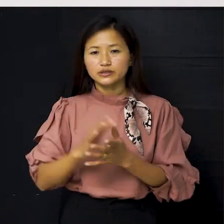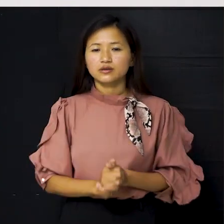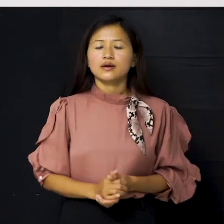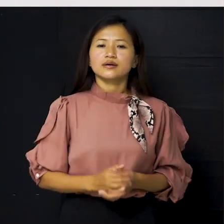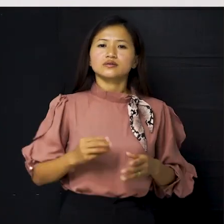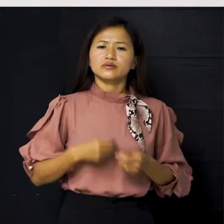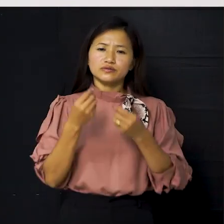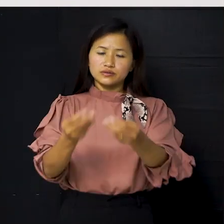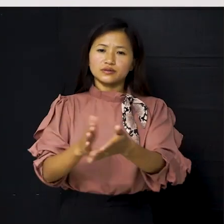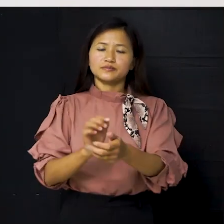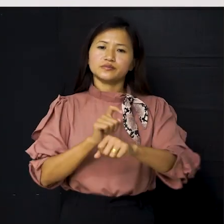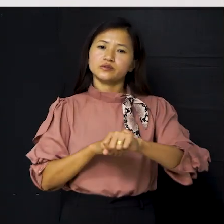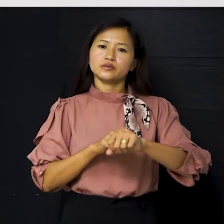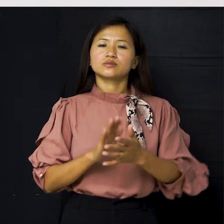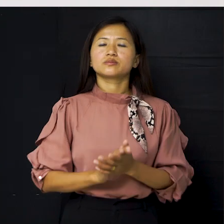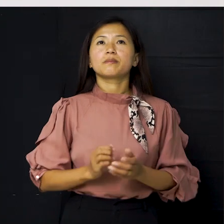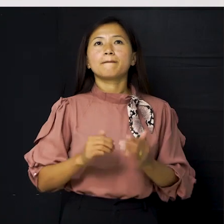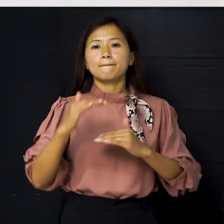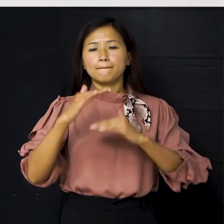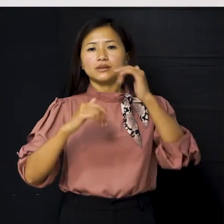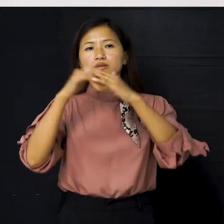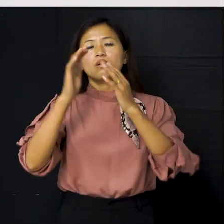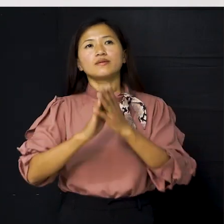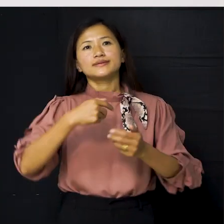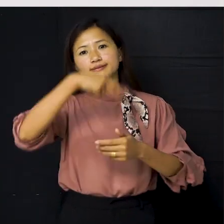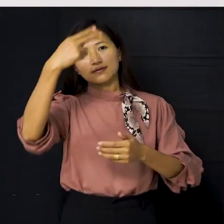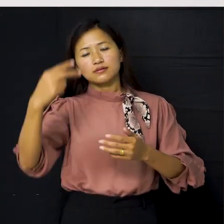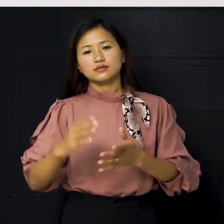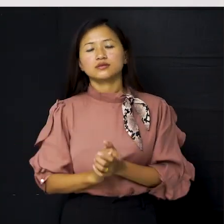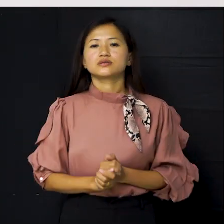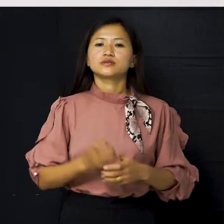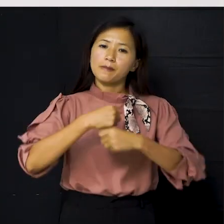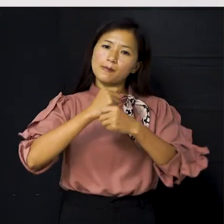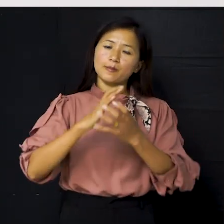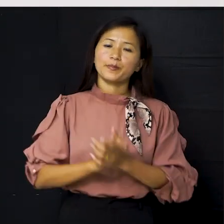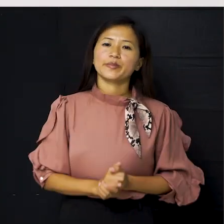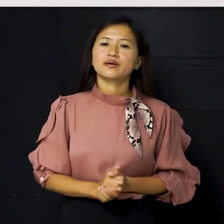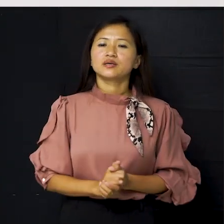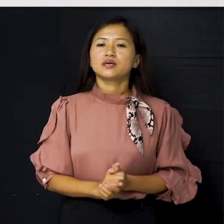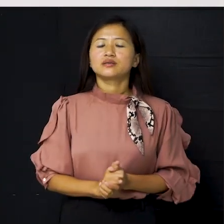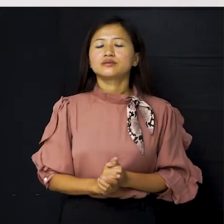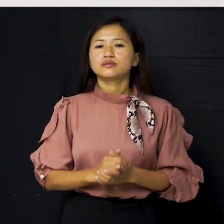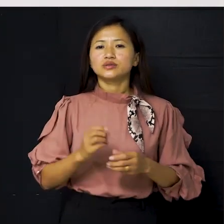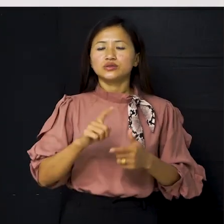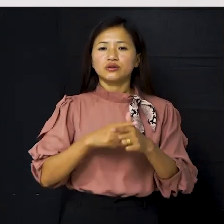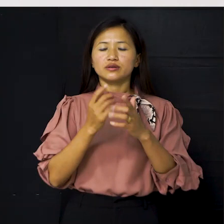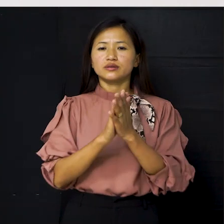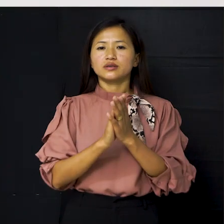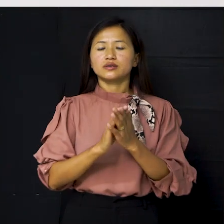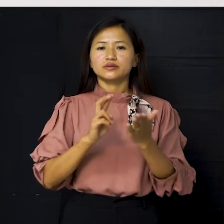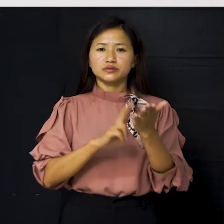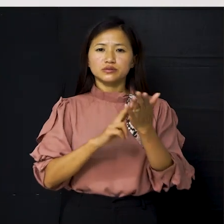spent on building all these architectures, right? Like the architectures of the tomb of Jahangir and